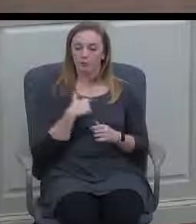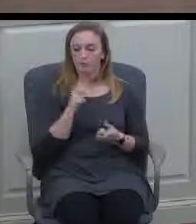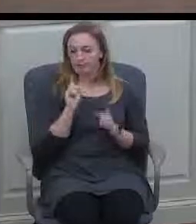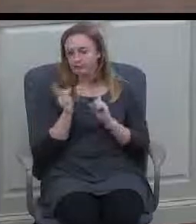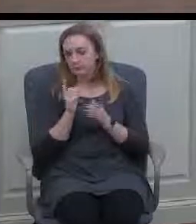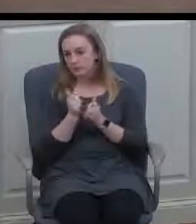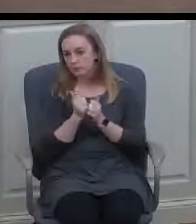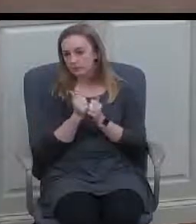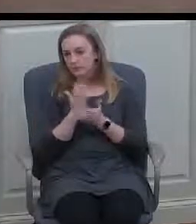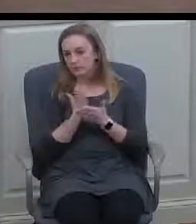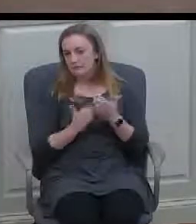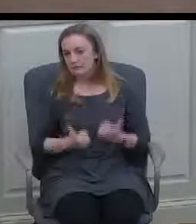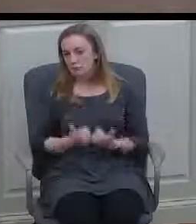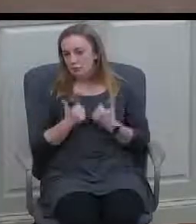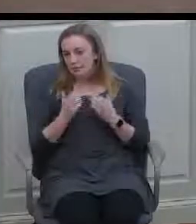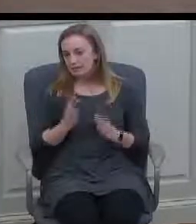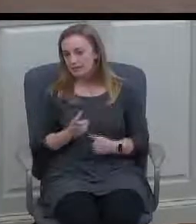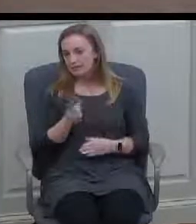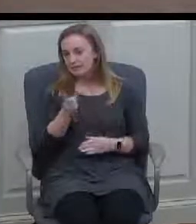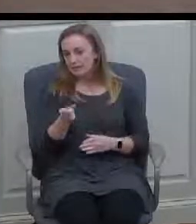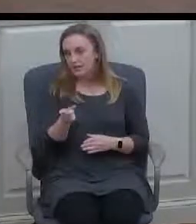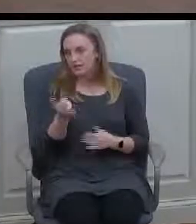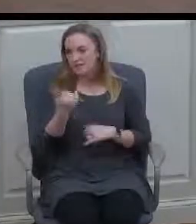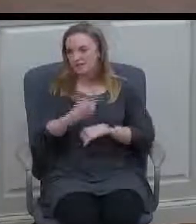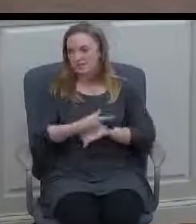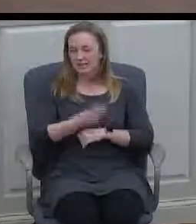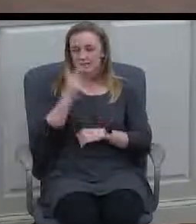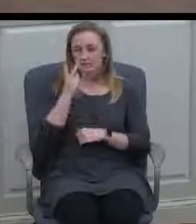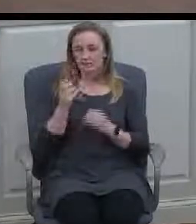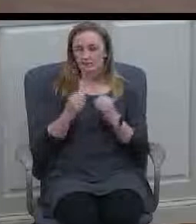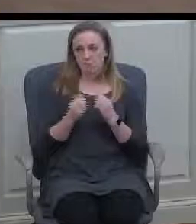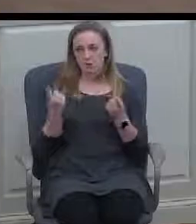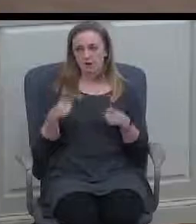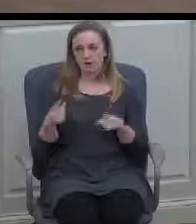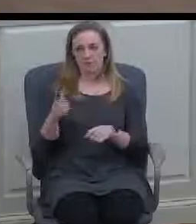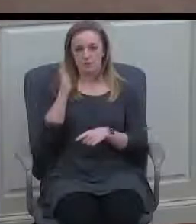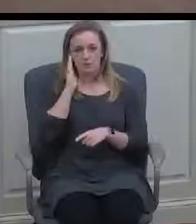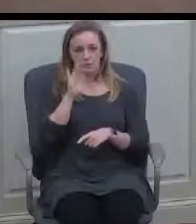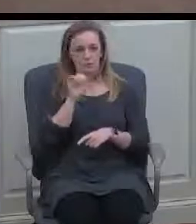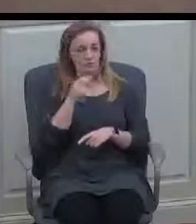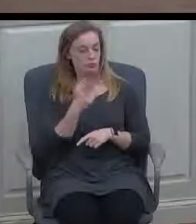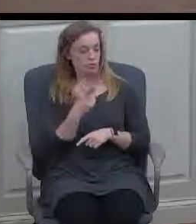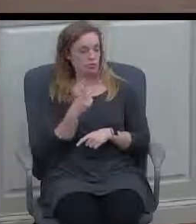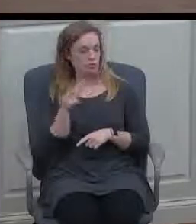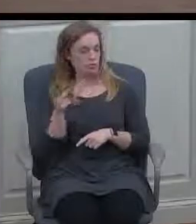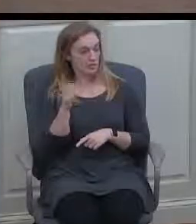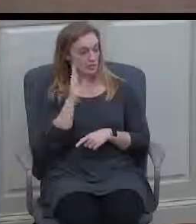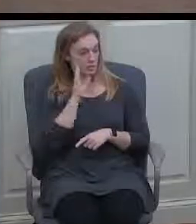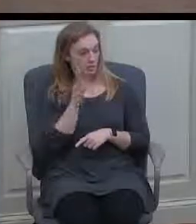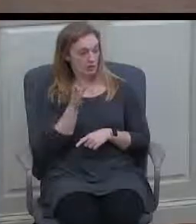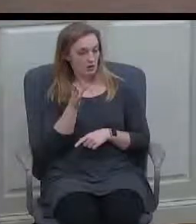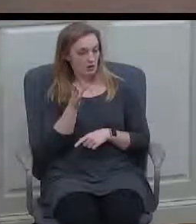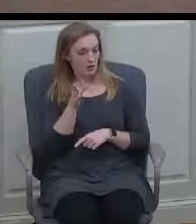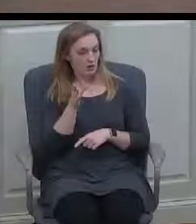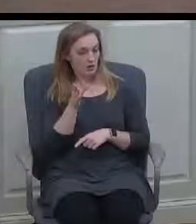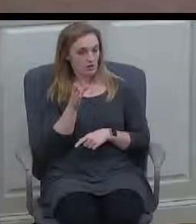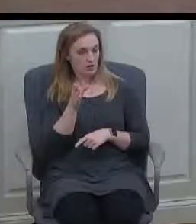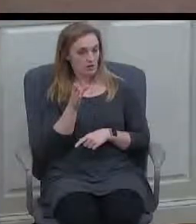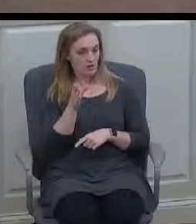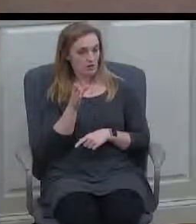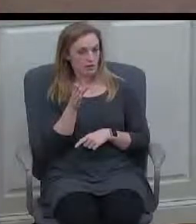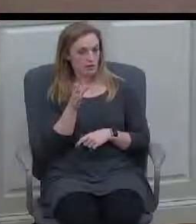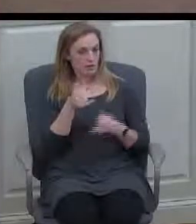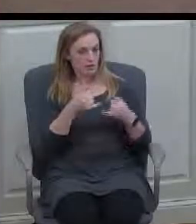those residents today, so you'll see some more things happening. They are, Josh, correct me if I'm wrong, they're putting lines for